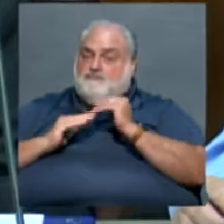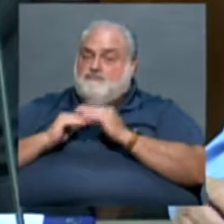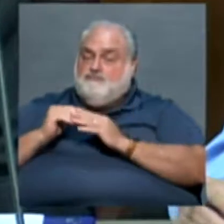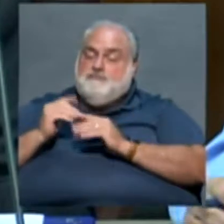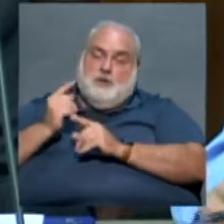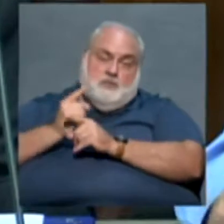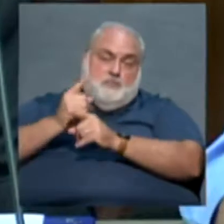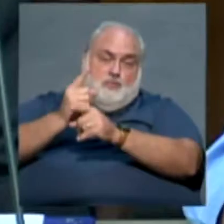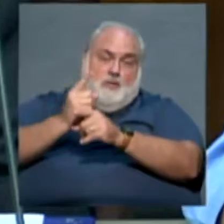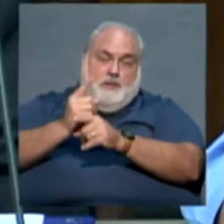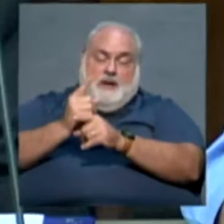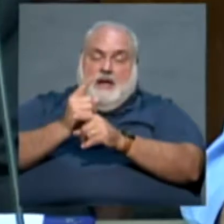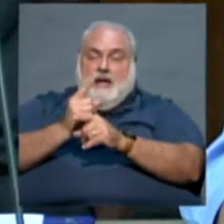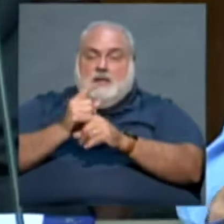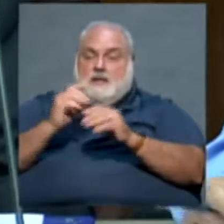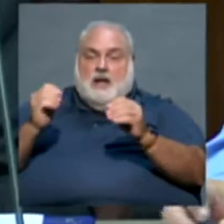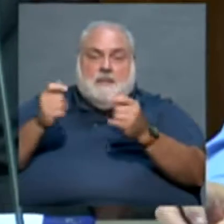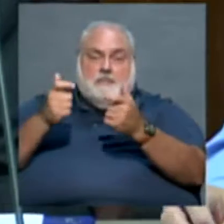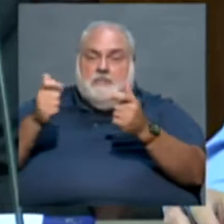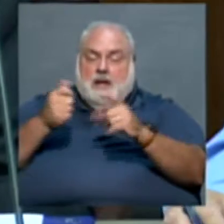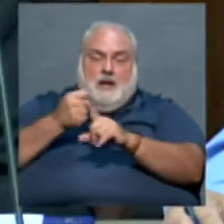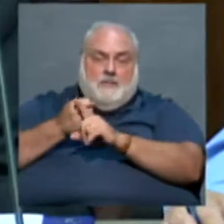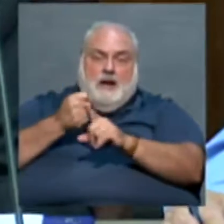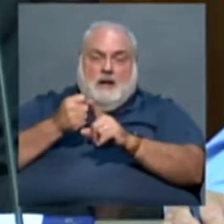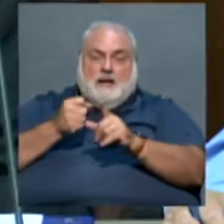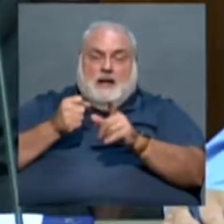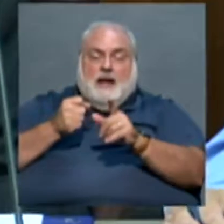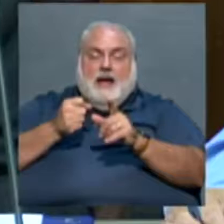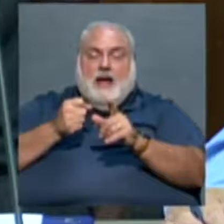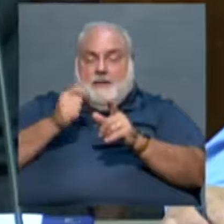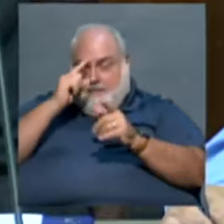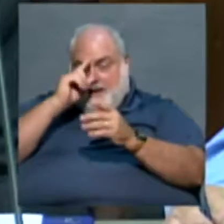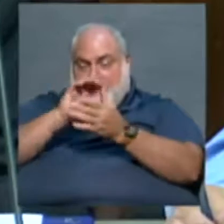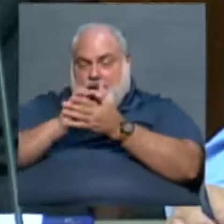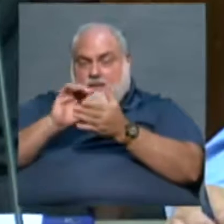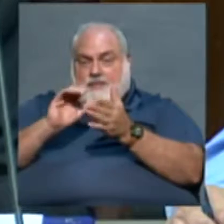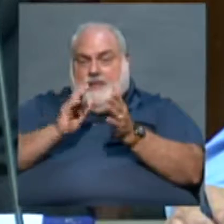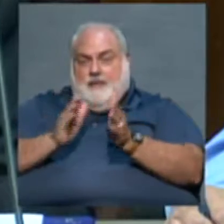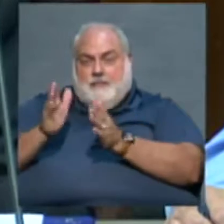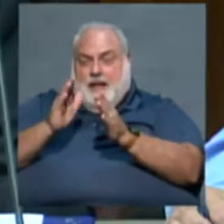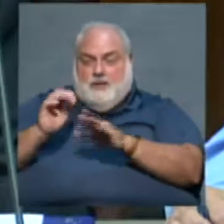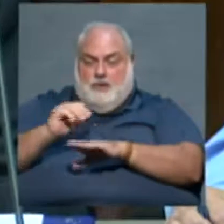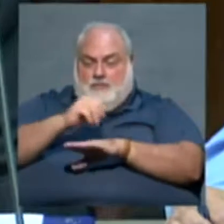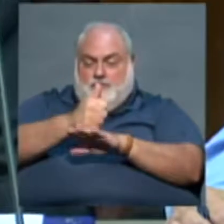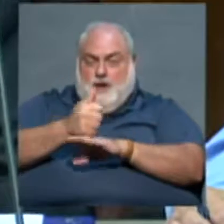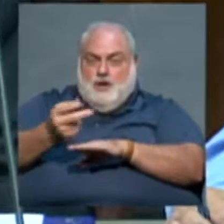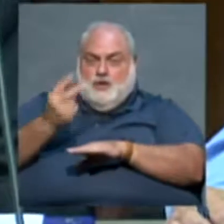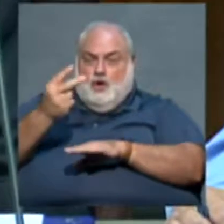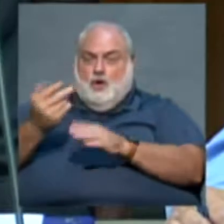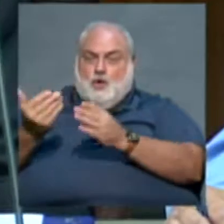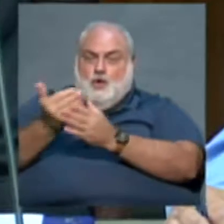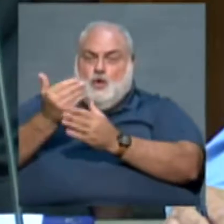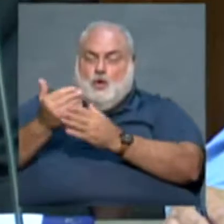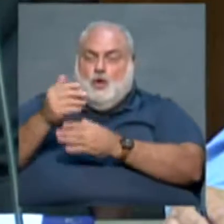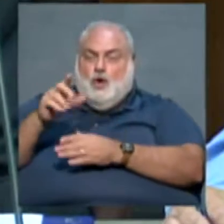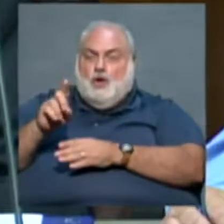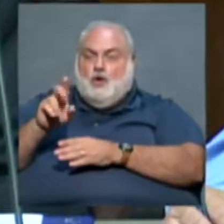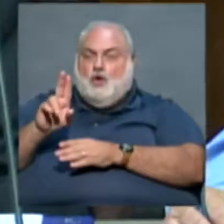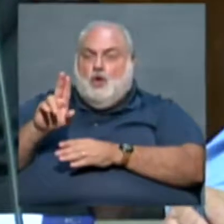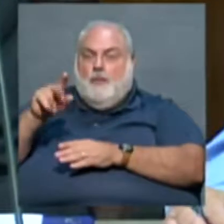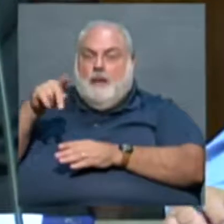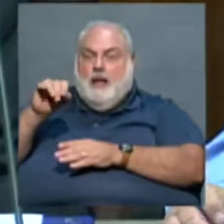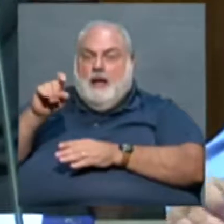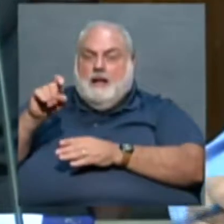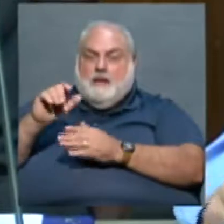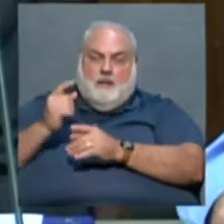percentage of the overall residential area, and staff believes the applicant's plan to construct 2 new duplexes will be a quality infill type